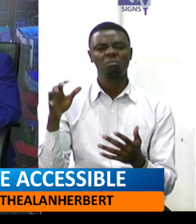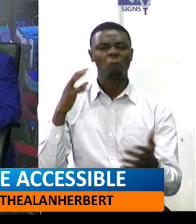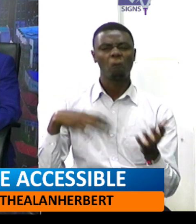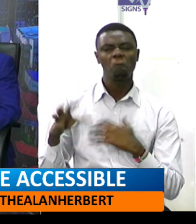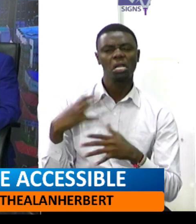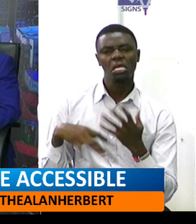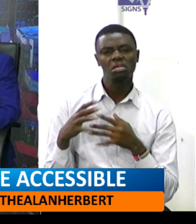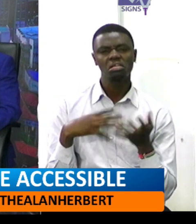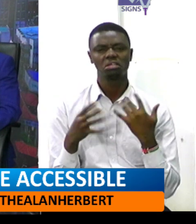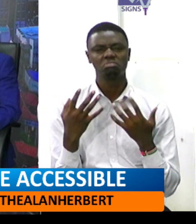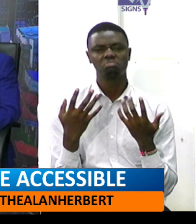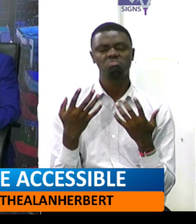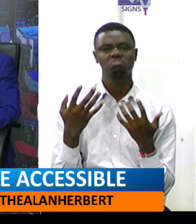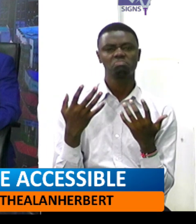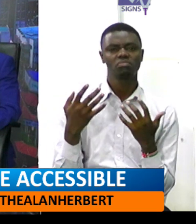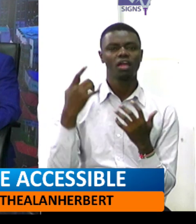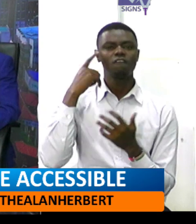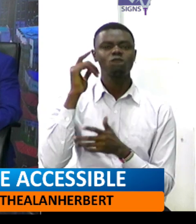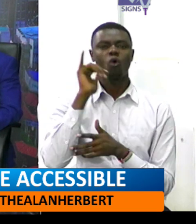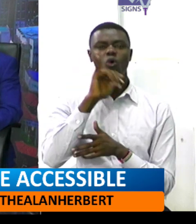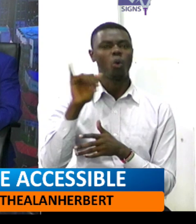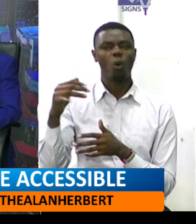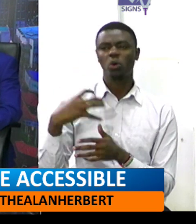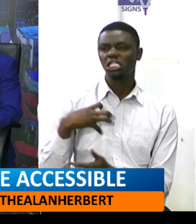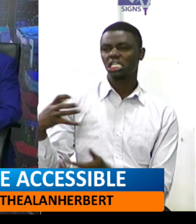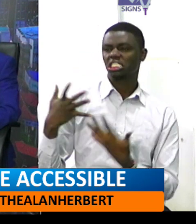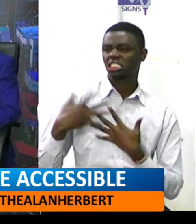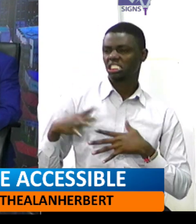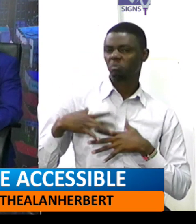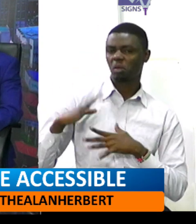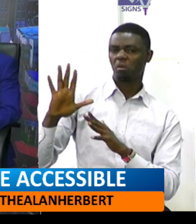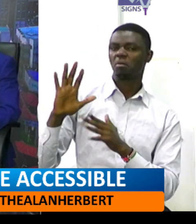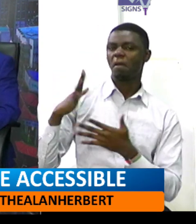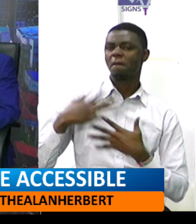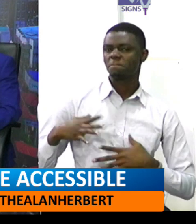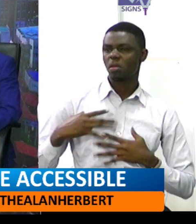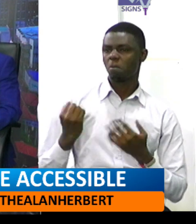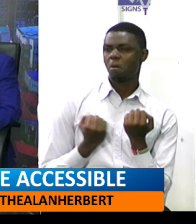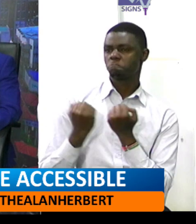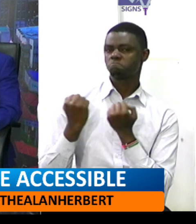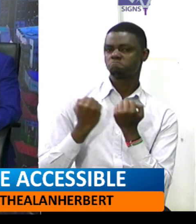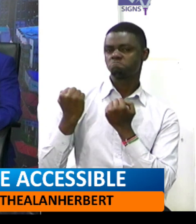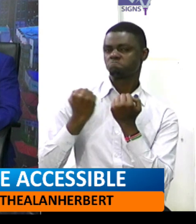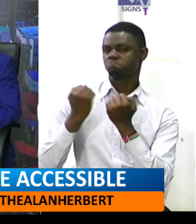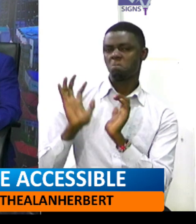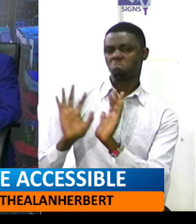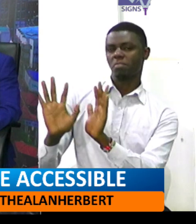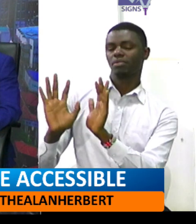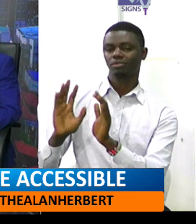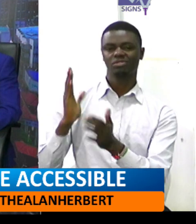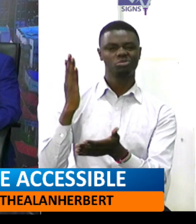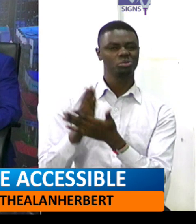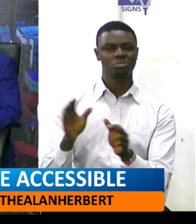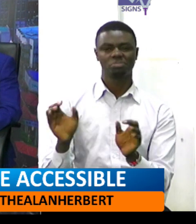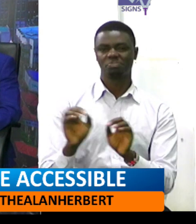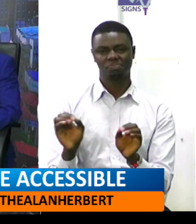complicated. It is for those rich people, those people who are driving big cars. So that's not true.